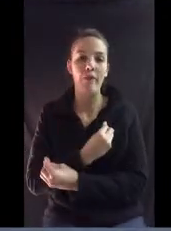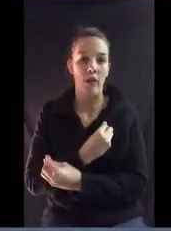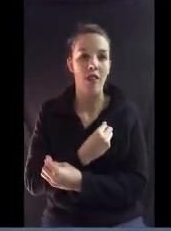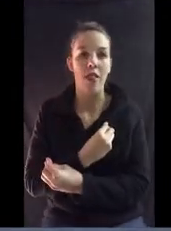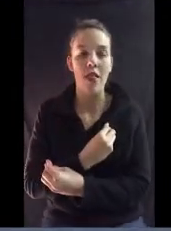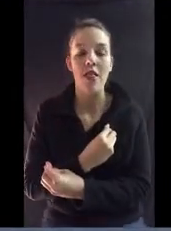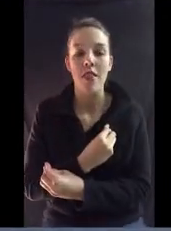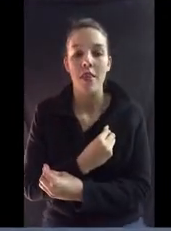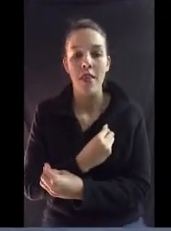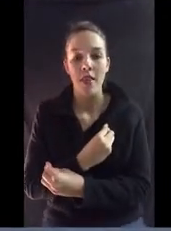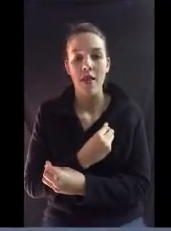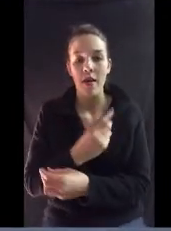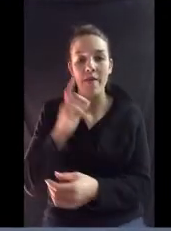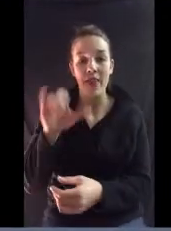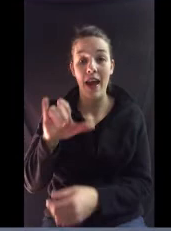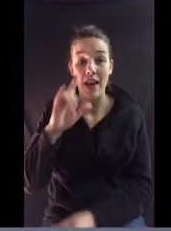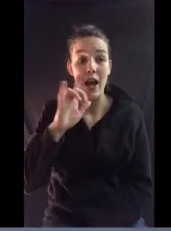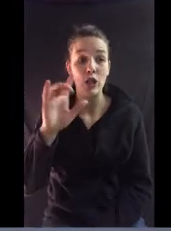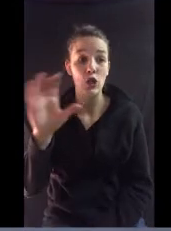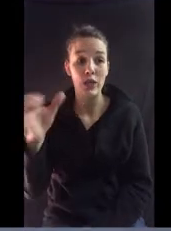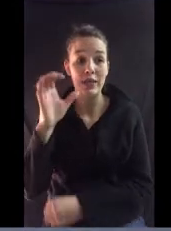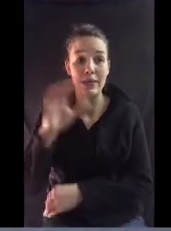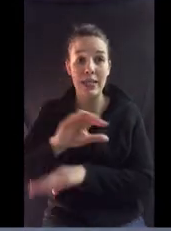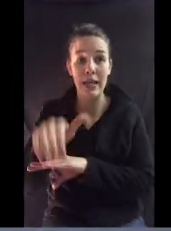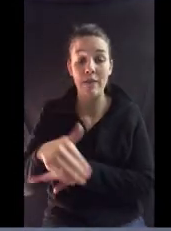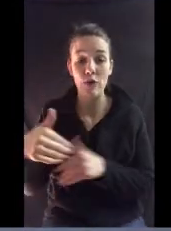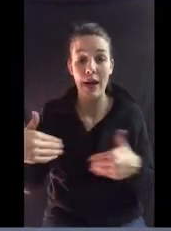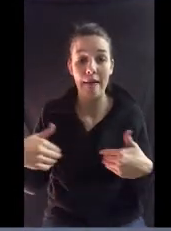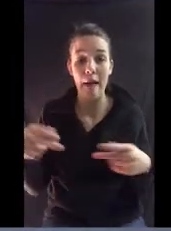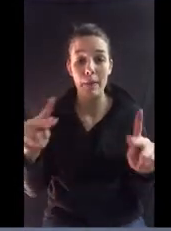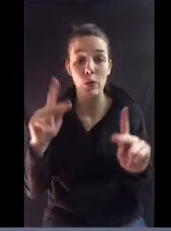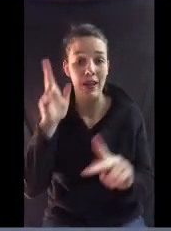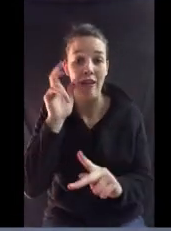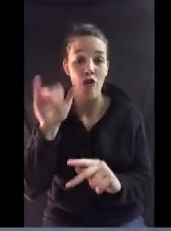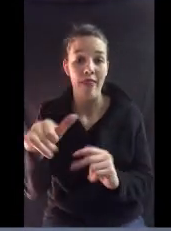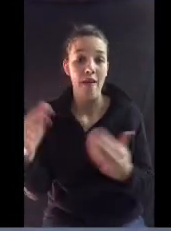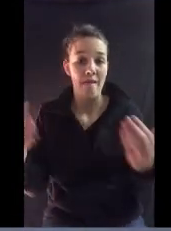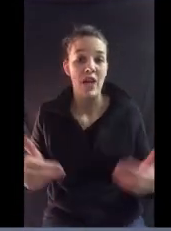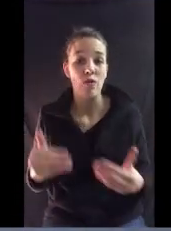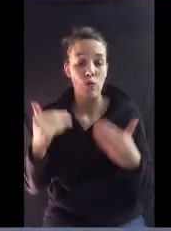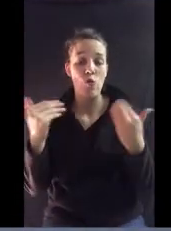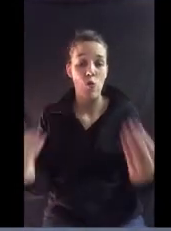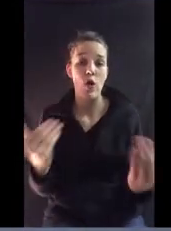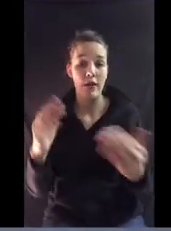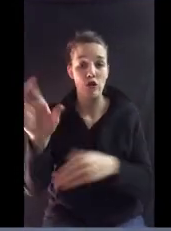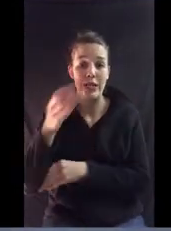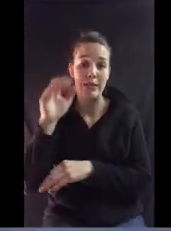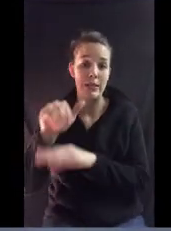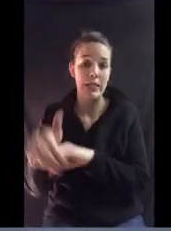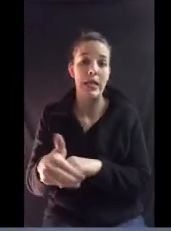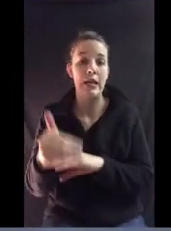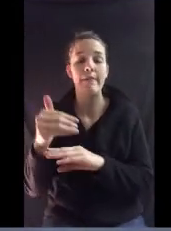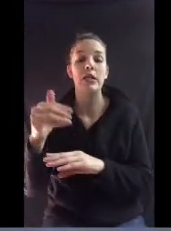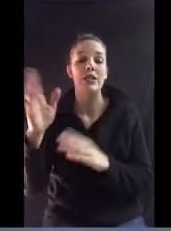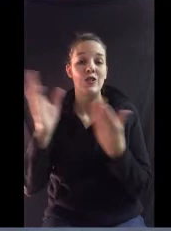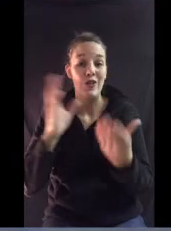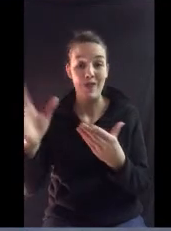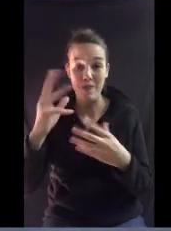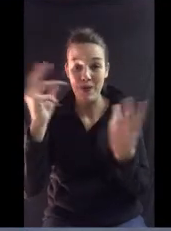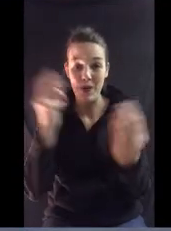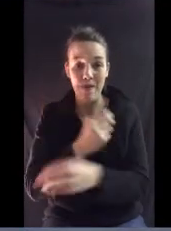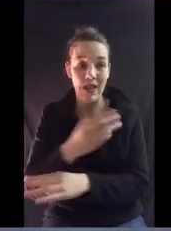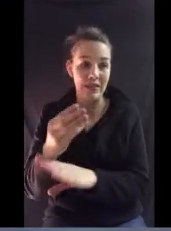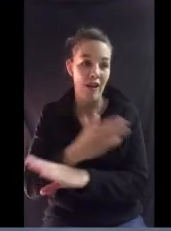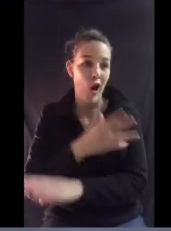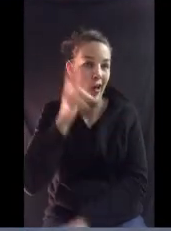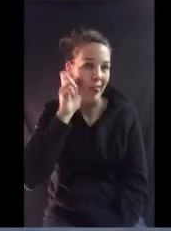Otten did a beautiful rendition of that for us on Christmas Eve. If you've not had a chance to hear that, I invite you to go to that Christmas Eve